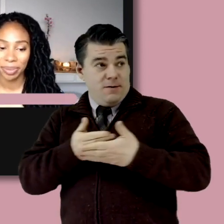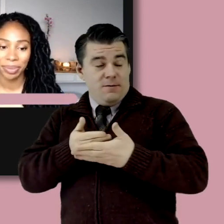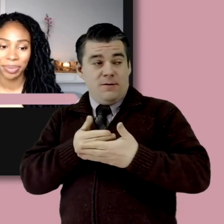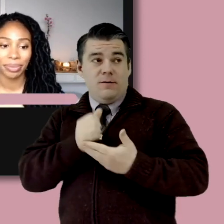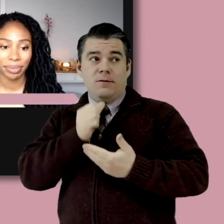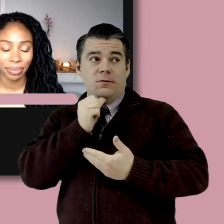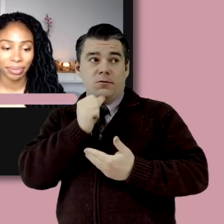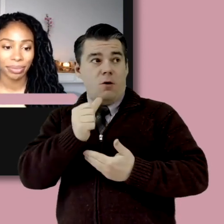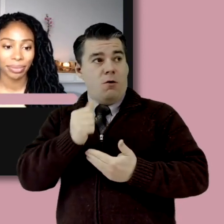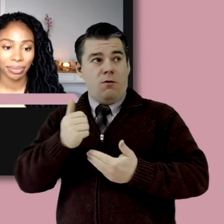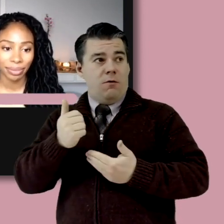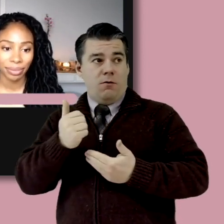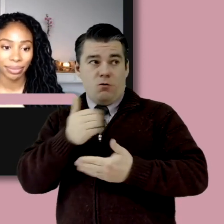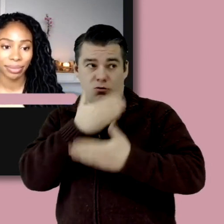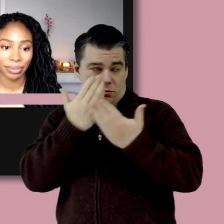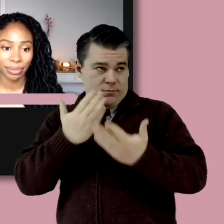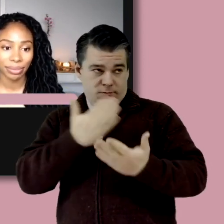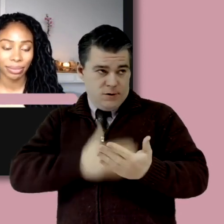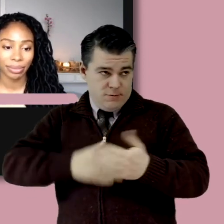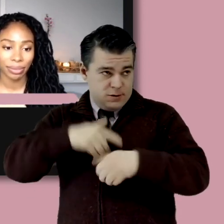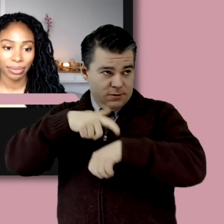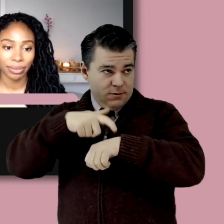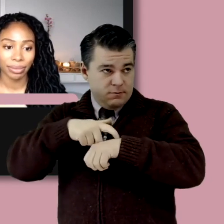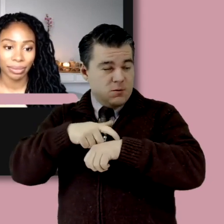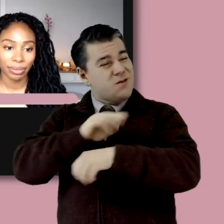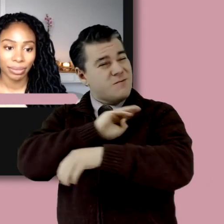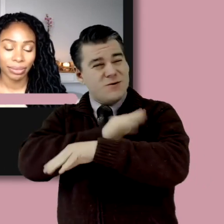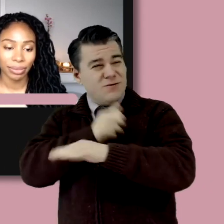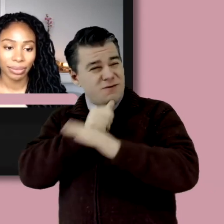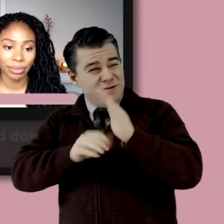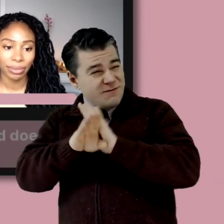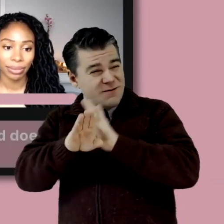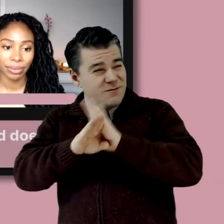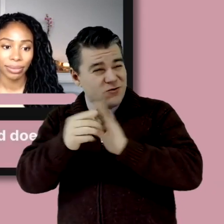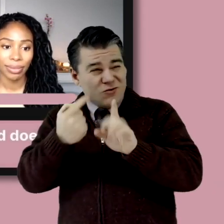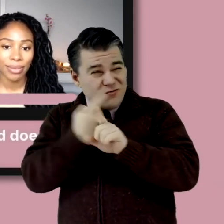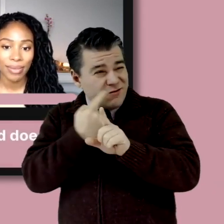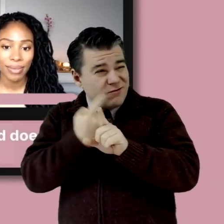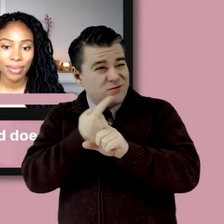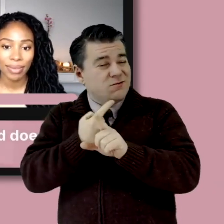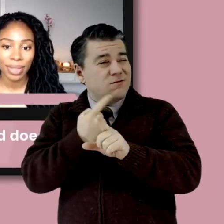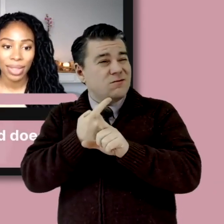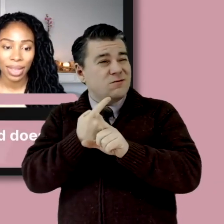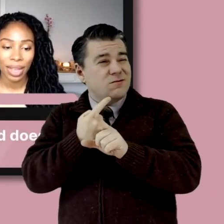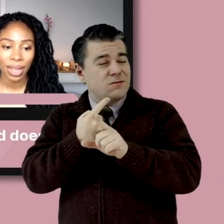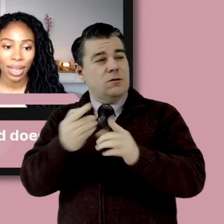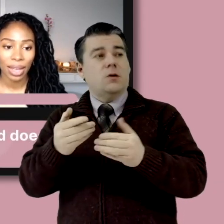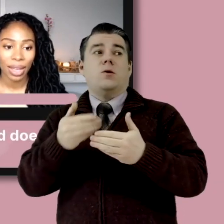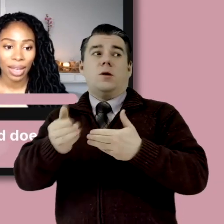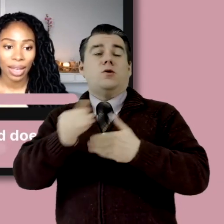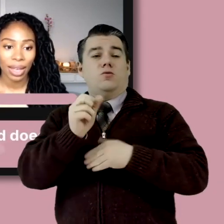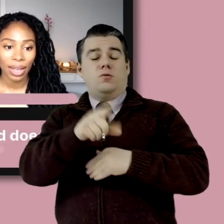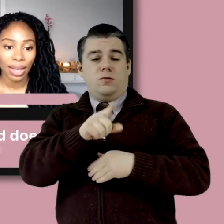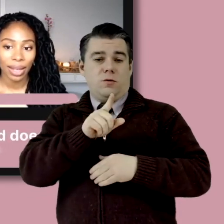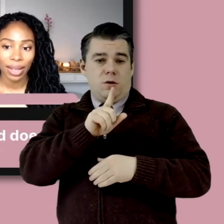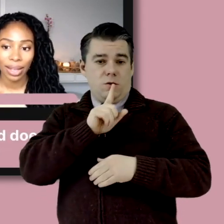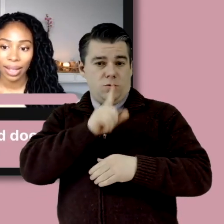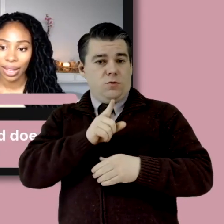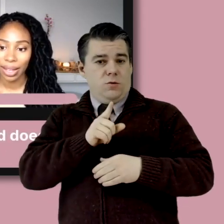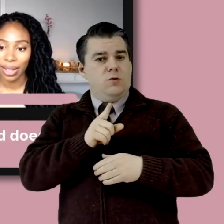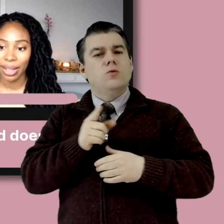If a baby doesn't get tummy time, do their muscles not develop correctly? Our next question was